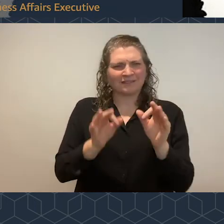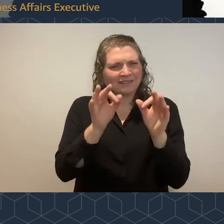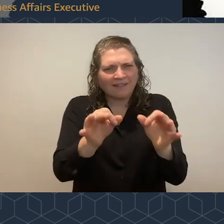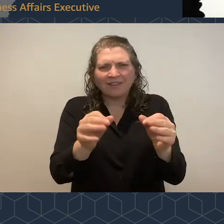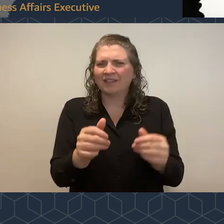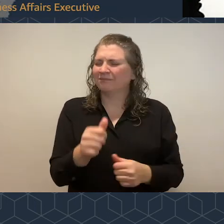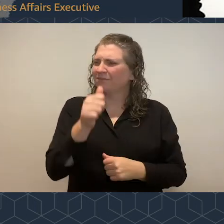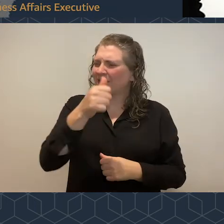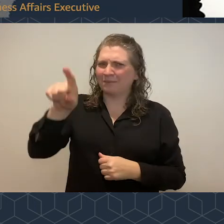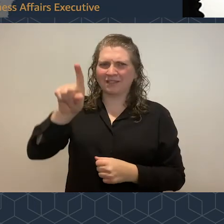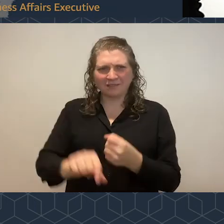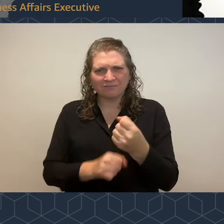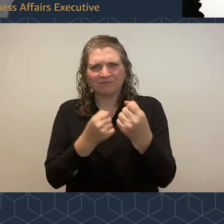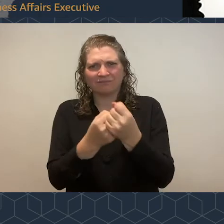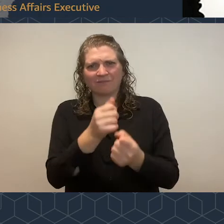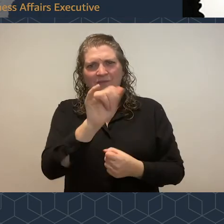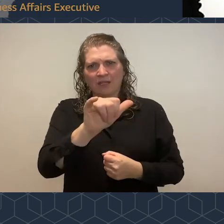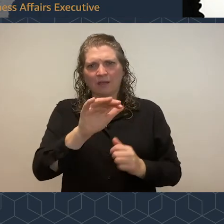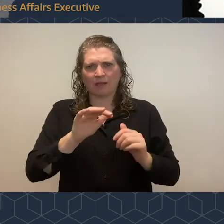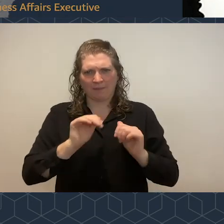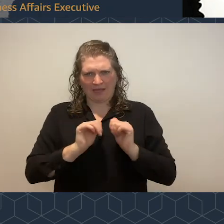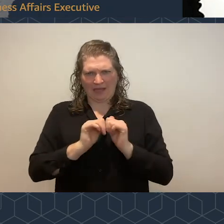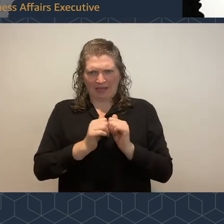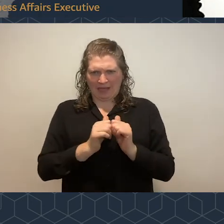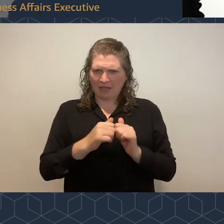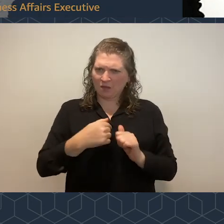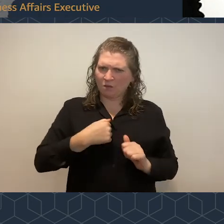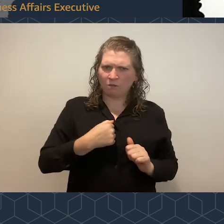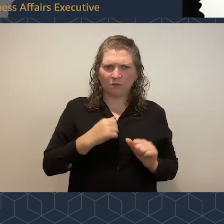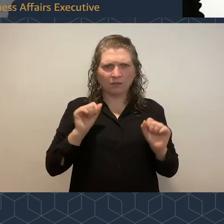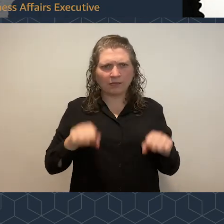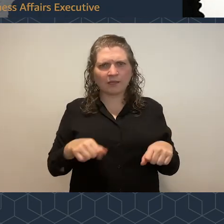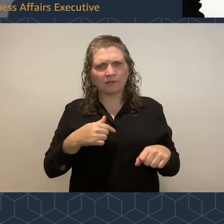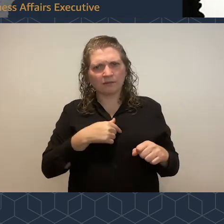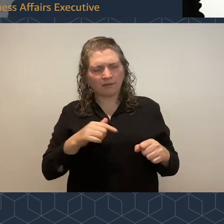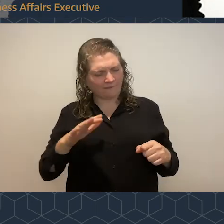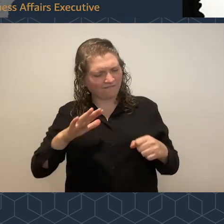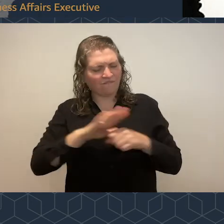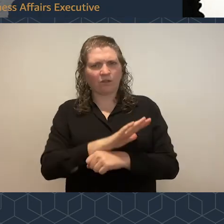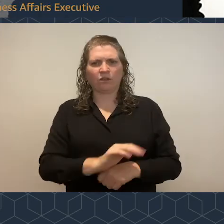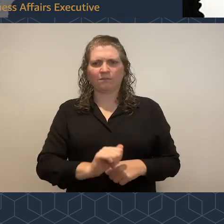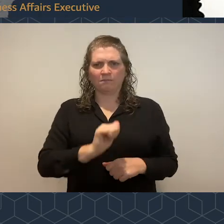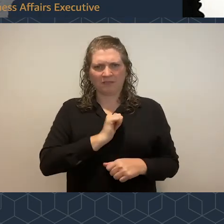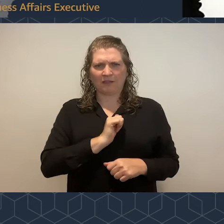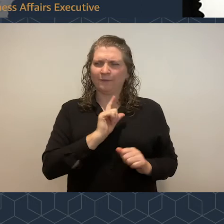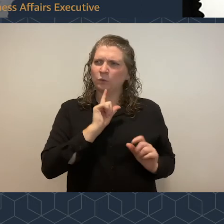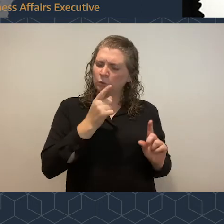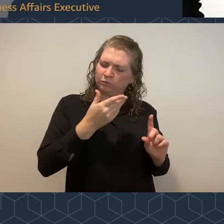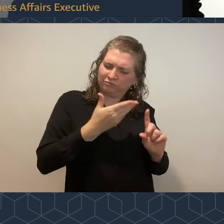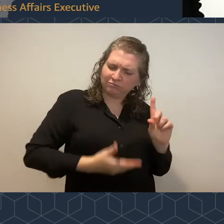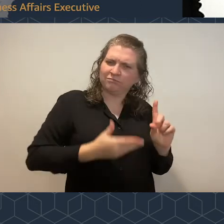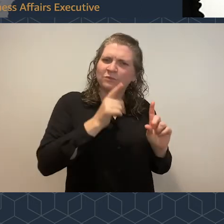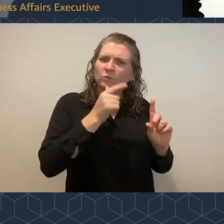our 14 leadership principles, but how you can be your full authentic self. There's so many different avenues within Amazon that